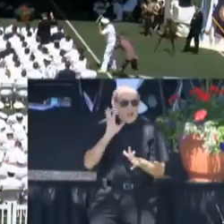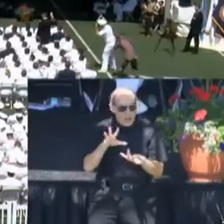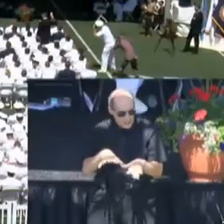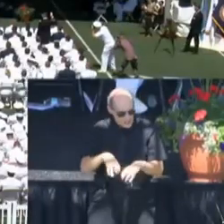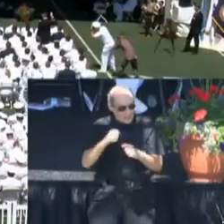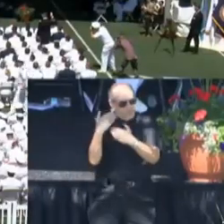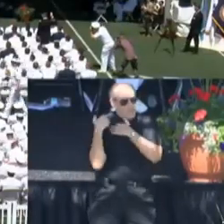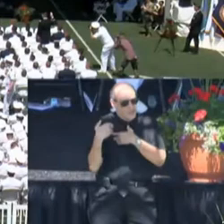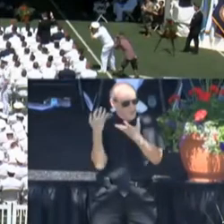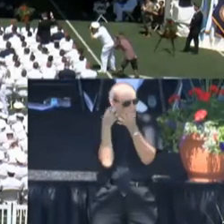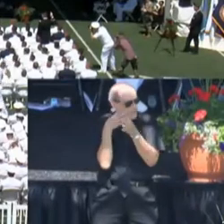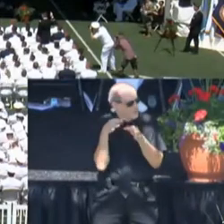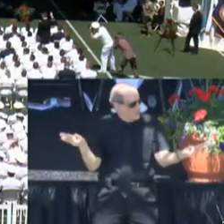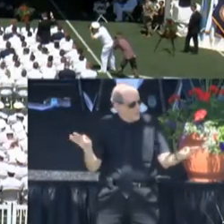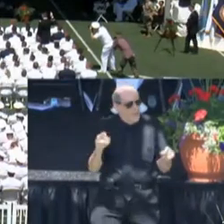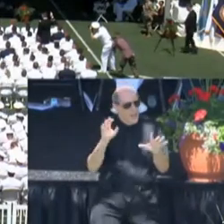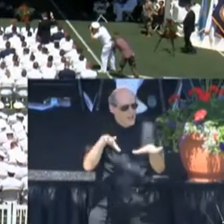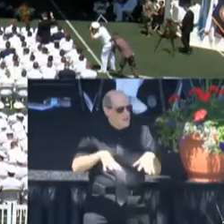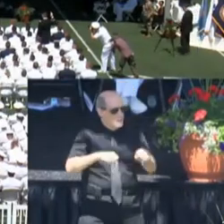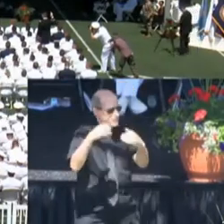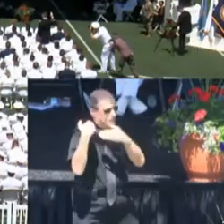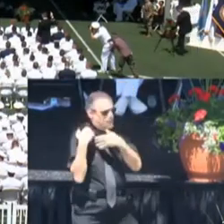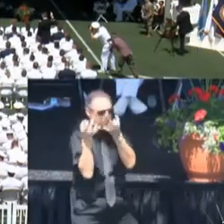this obligation freely